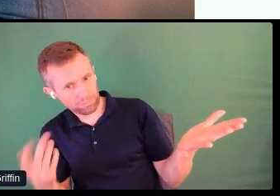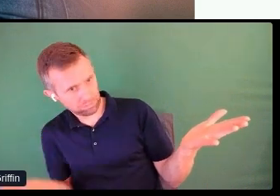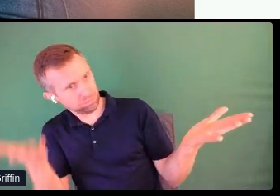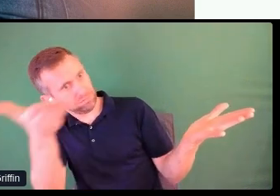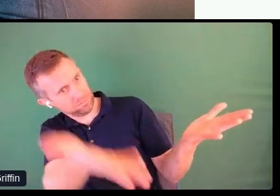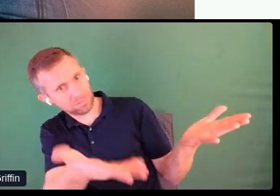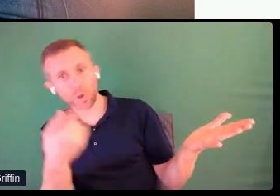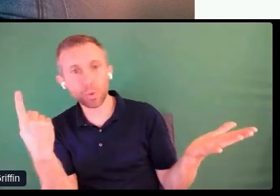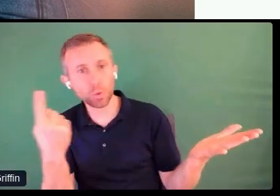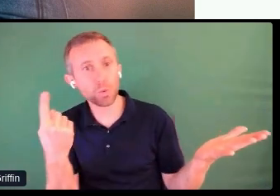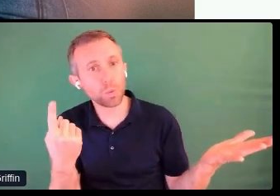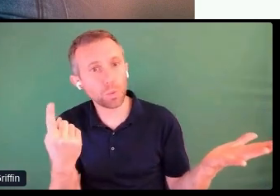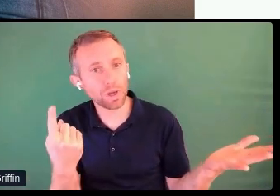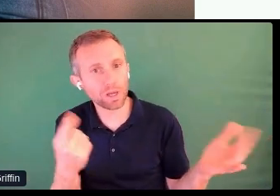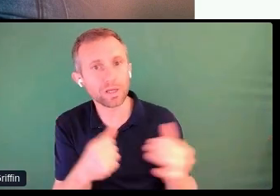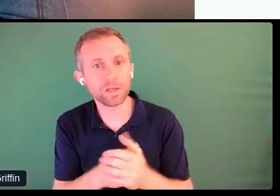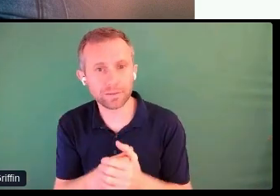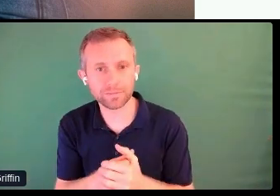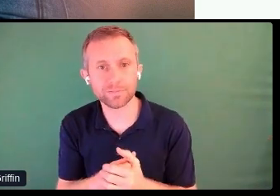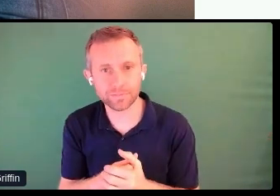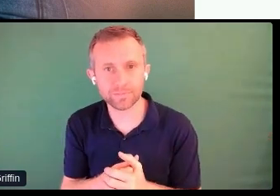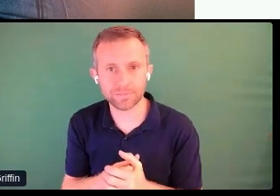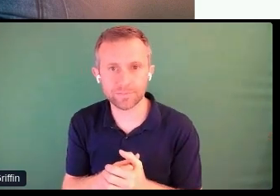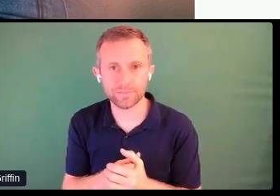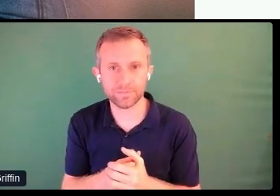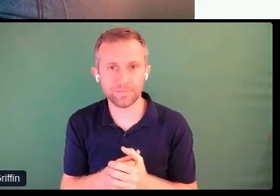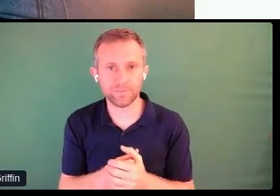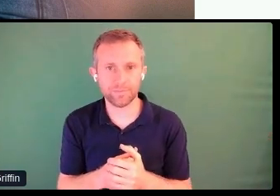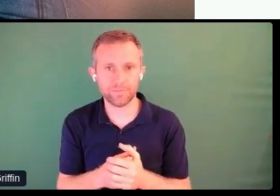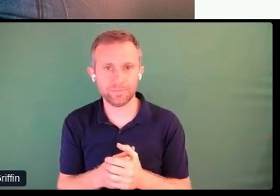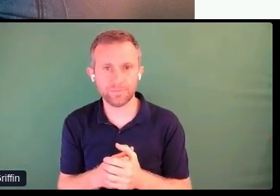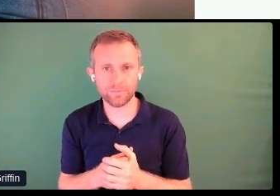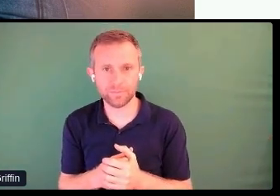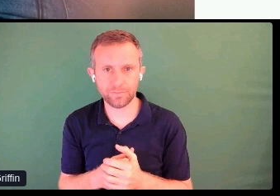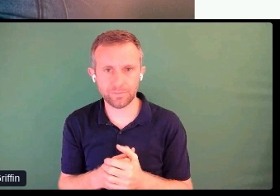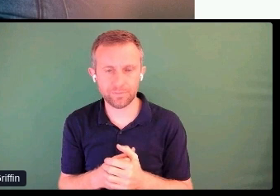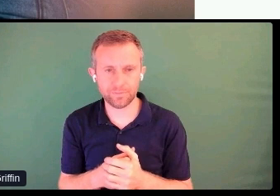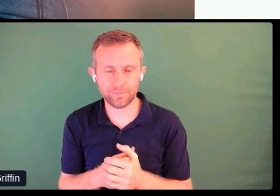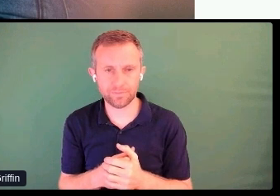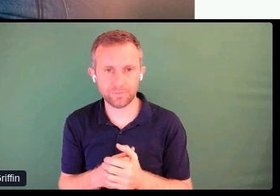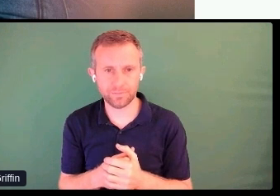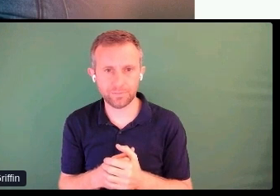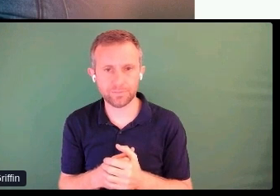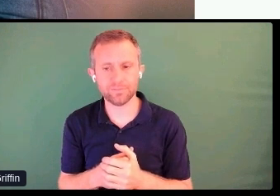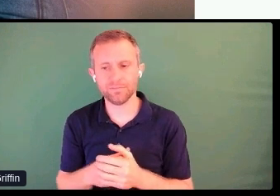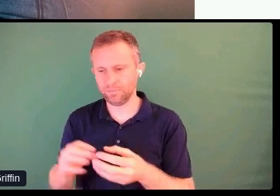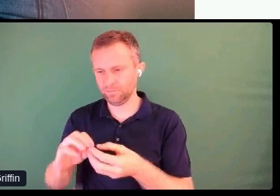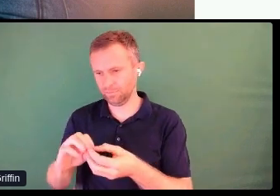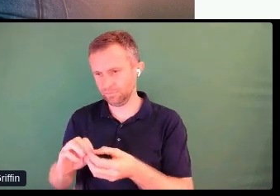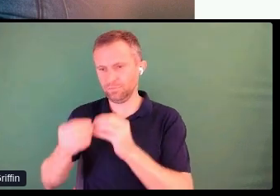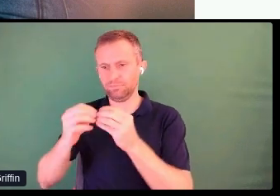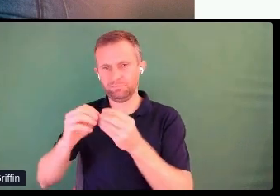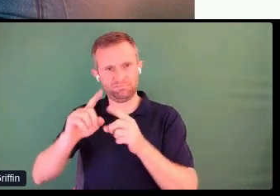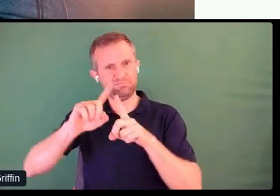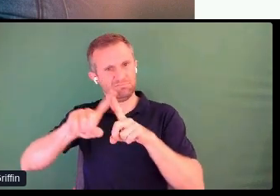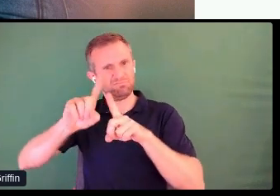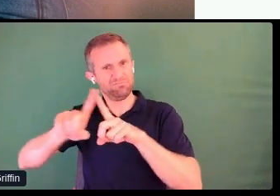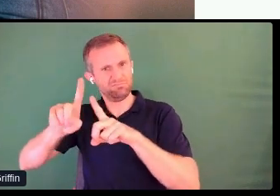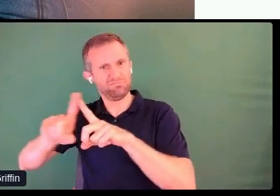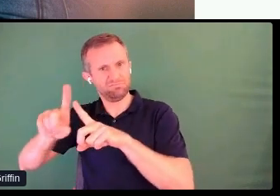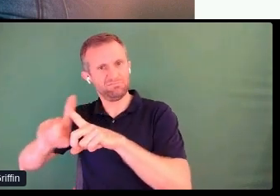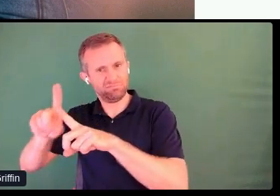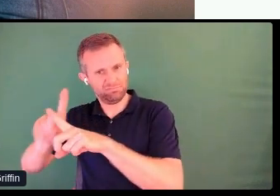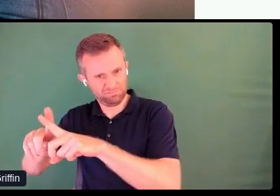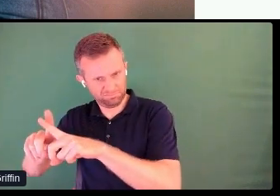experience research and insights fielded by the community. We create products and services that empower people